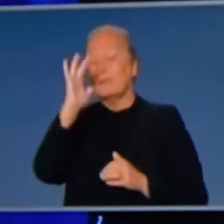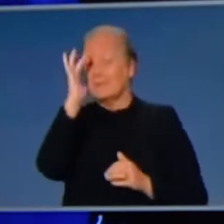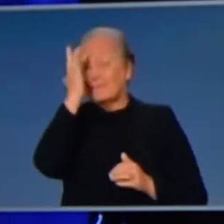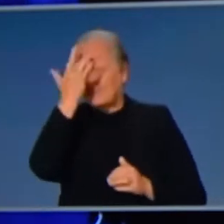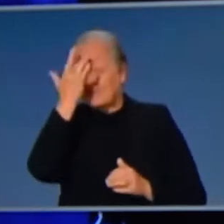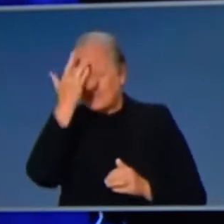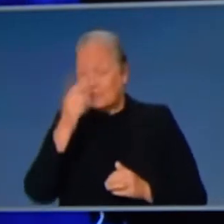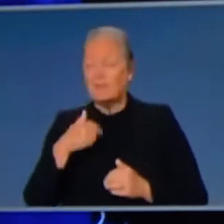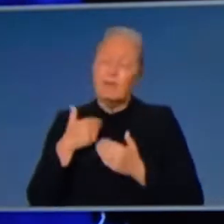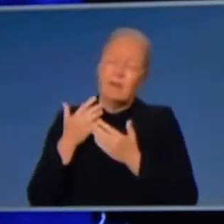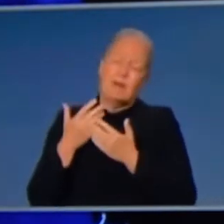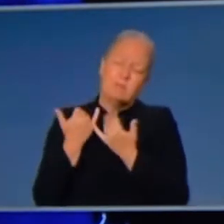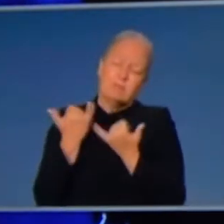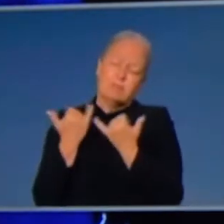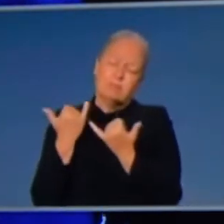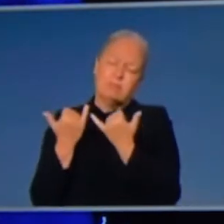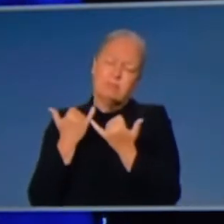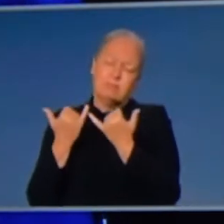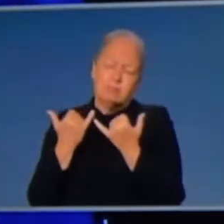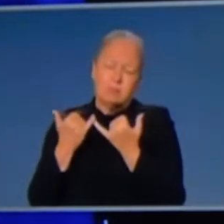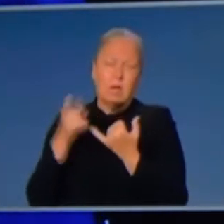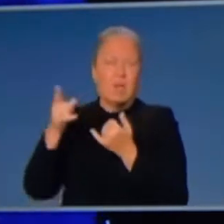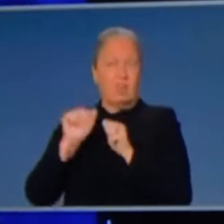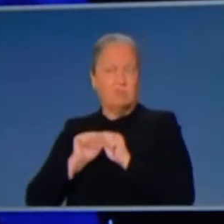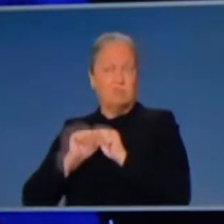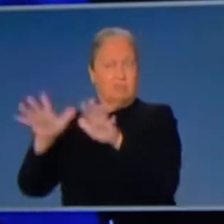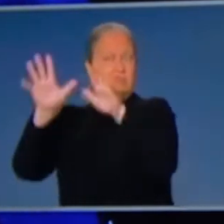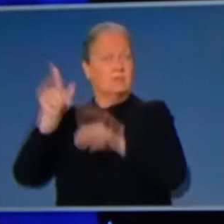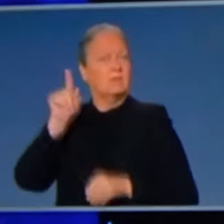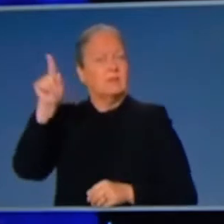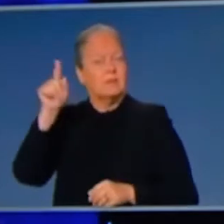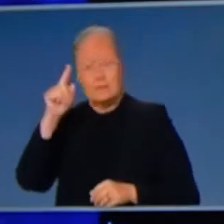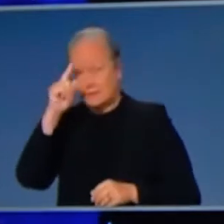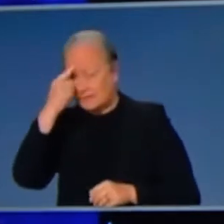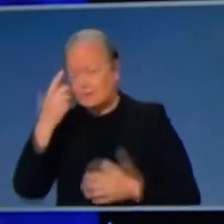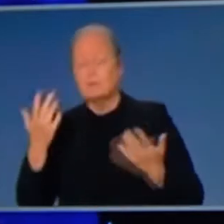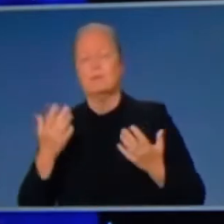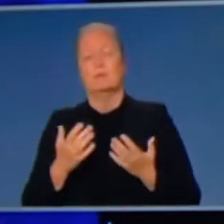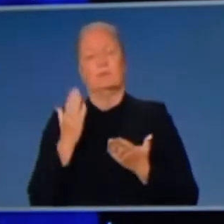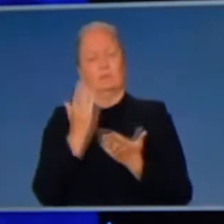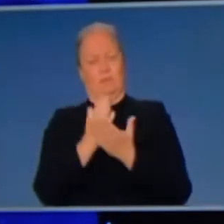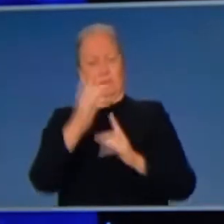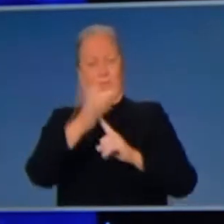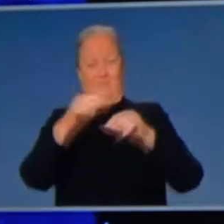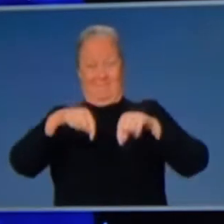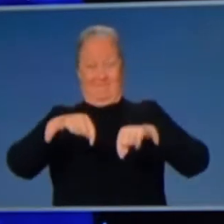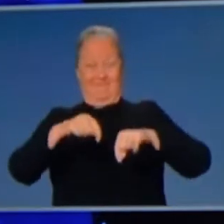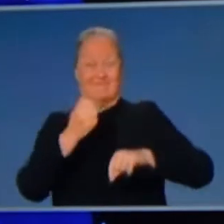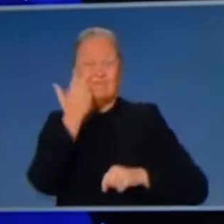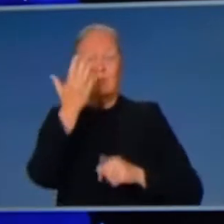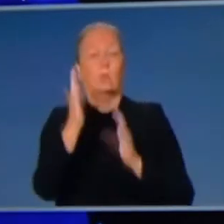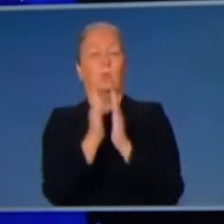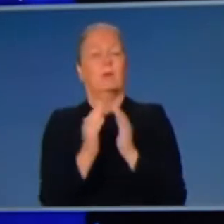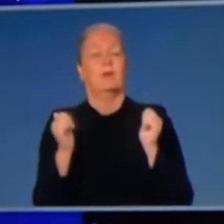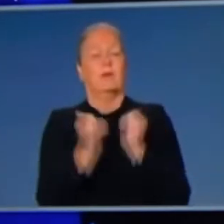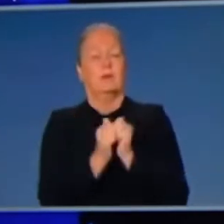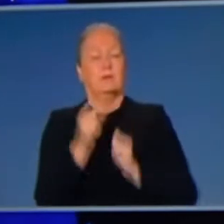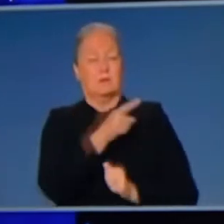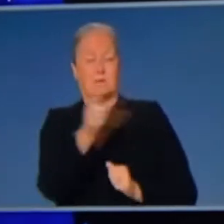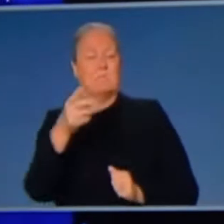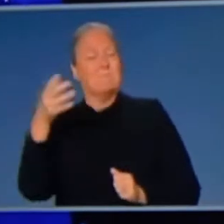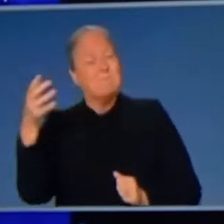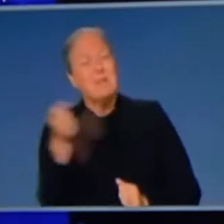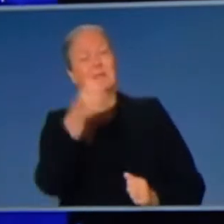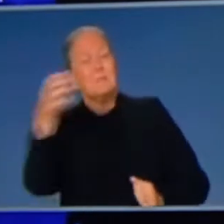occurred in India recently. And so it is very important, all Australians this weekend, that you must follow